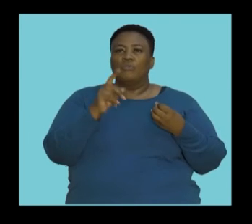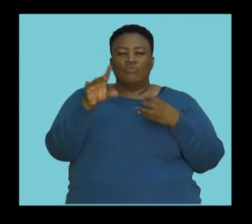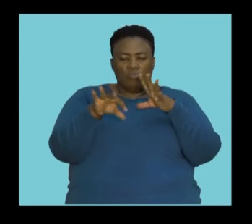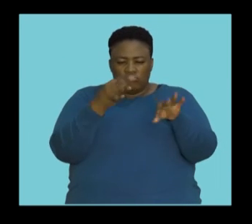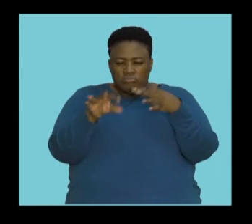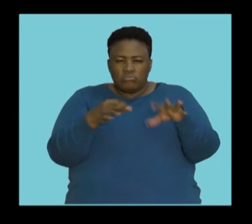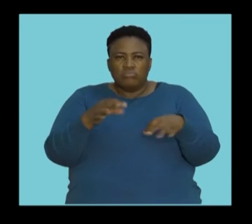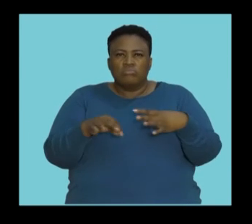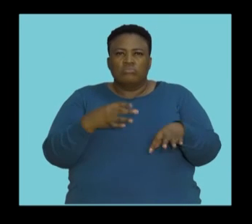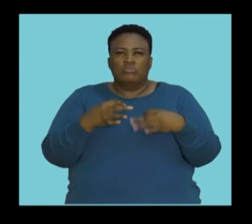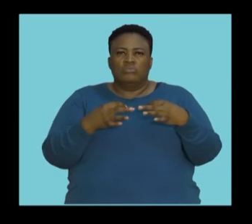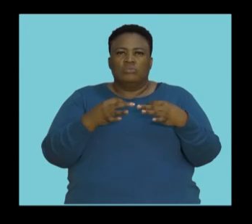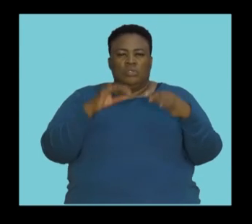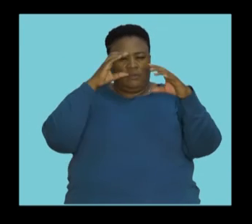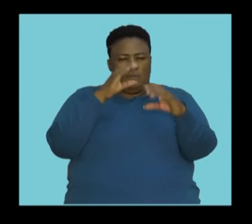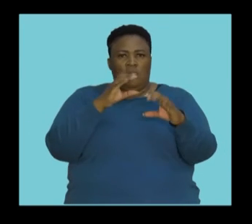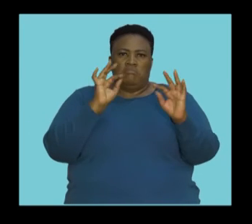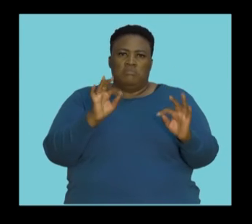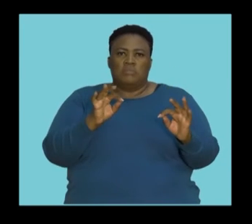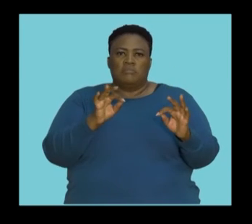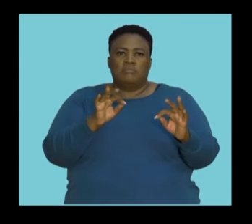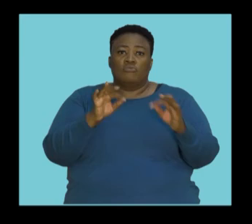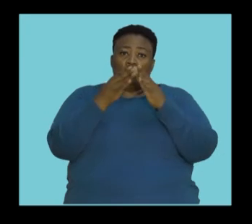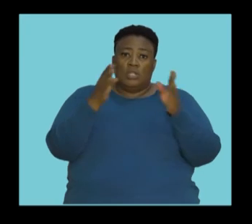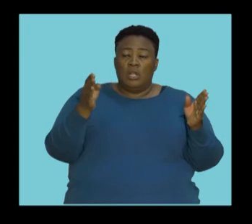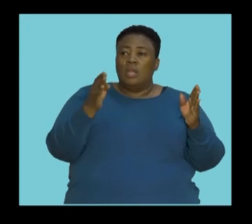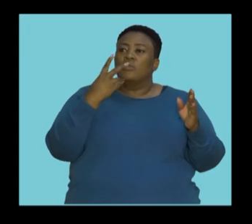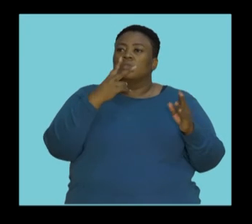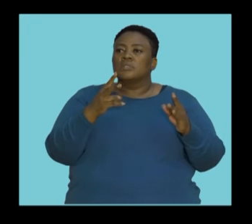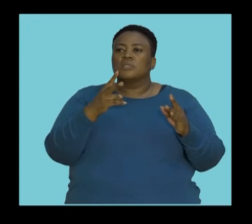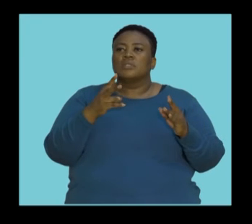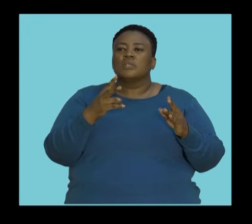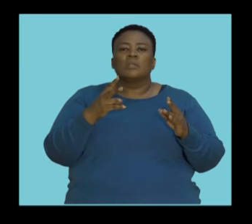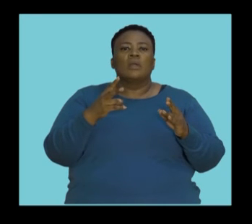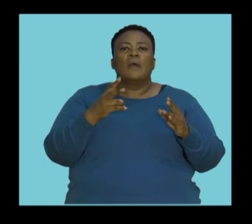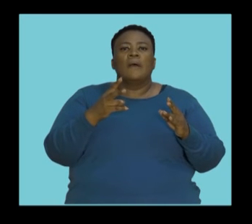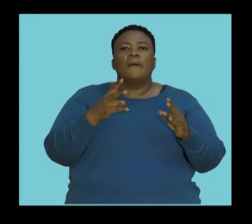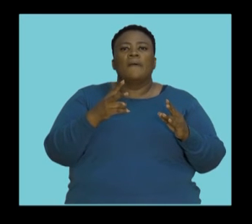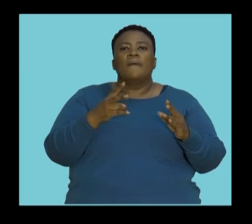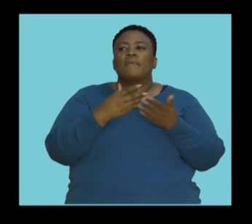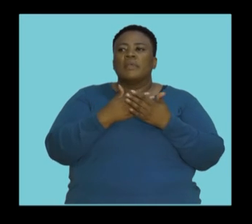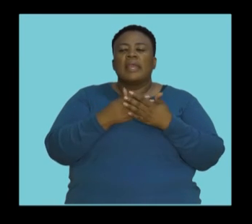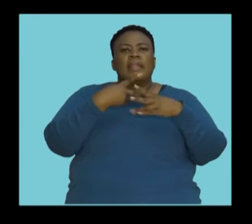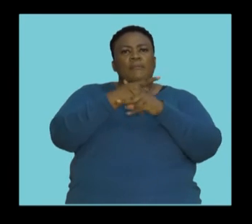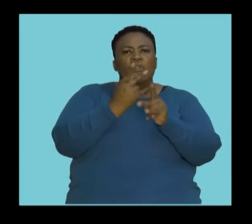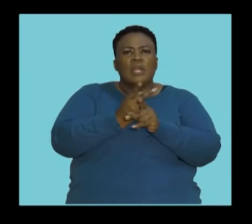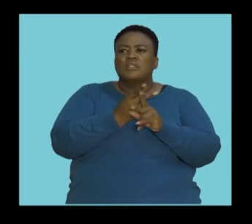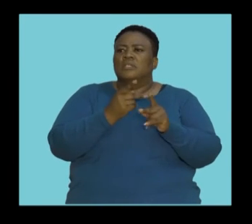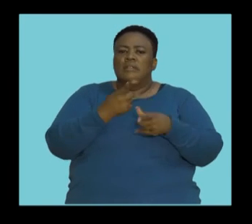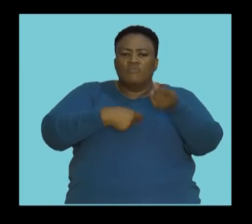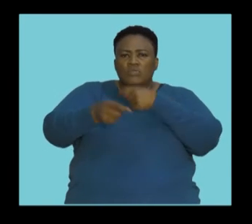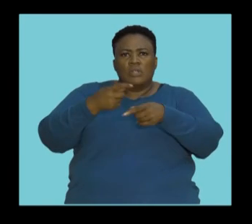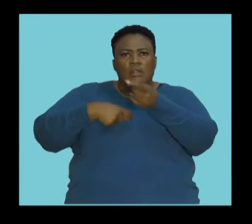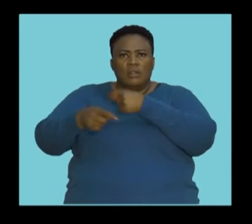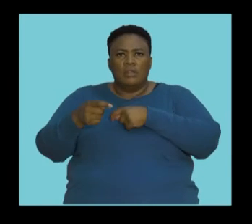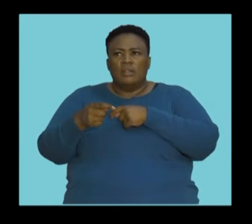to extrapolate and pay careful attention to. So generally, if you look at the trend, we can see that at the production and